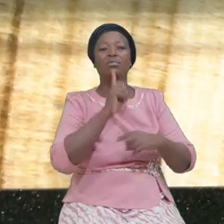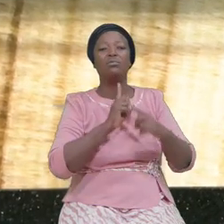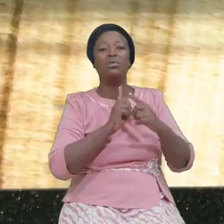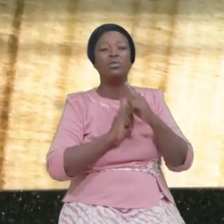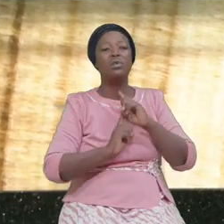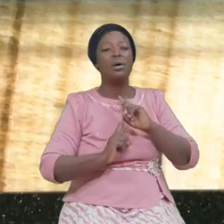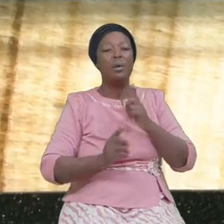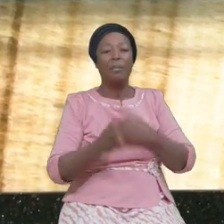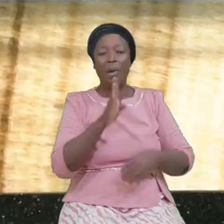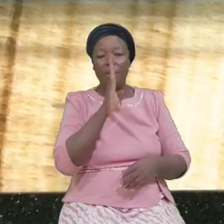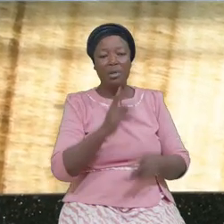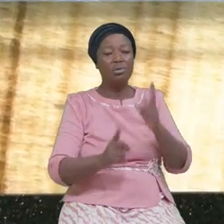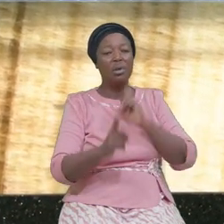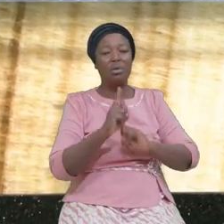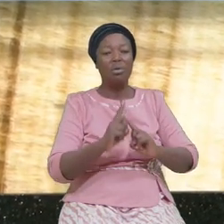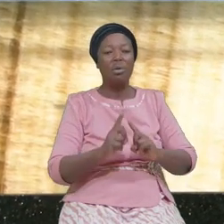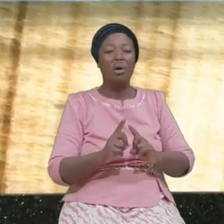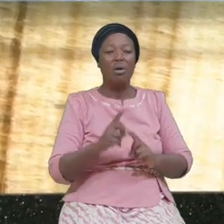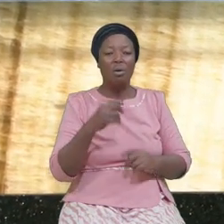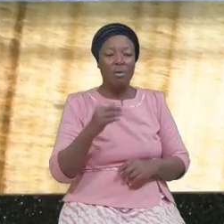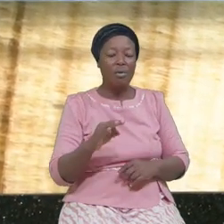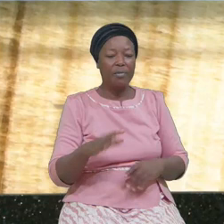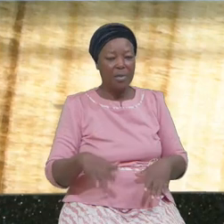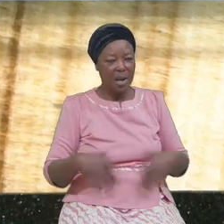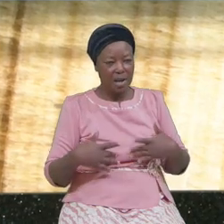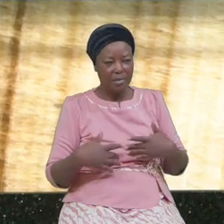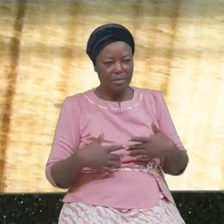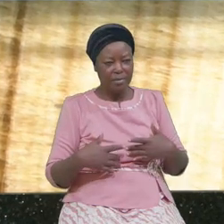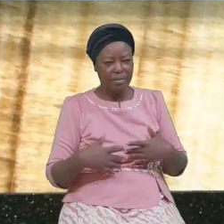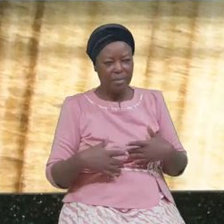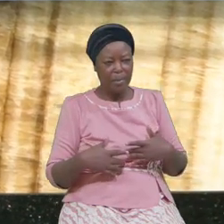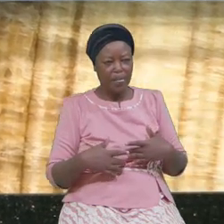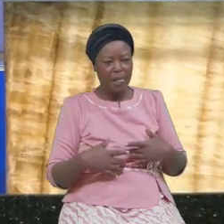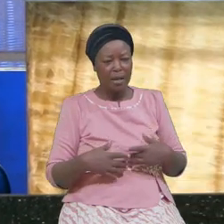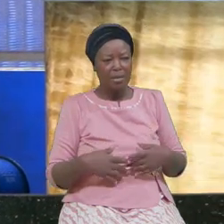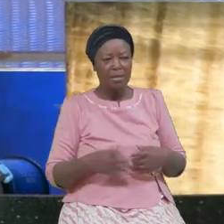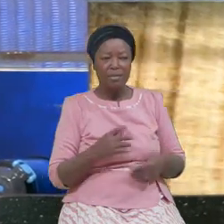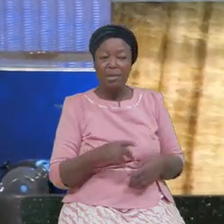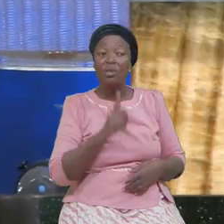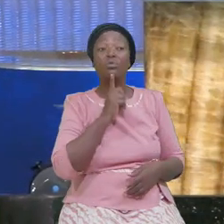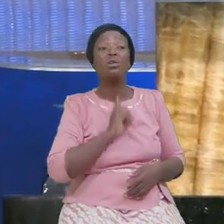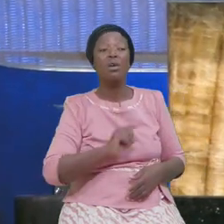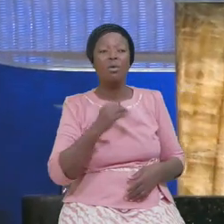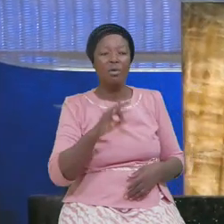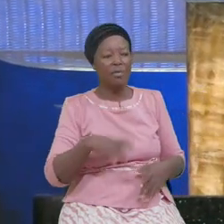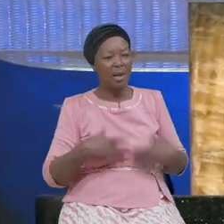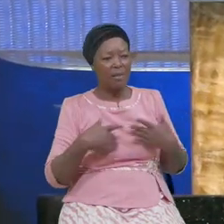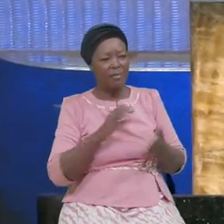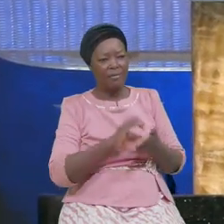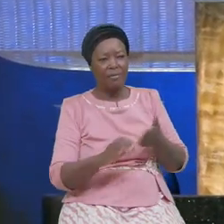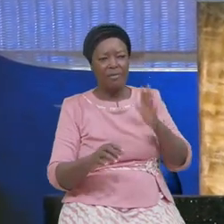be swallowed up of life. Verse 5. In verse 5, but now he that